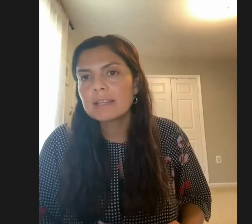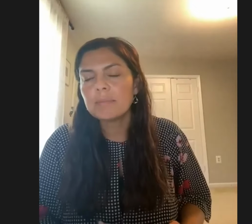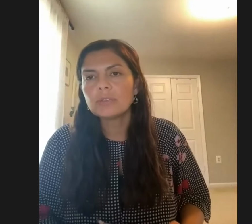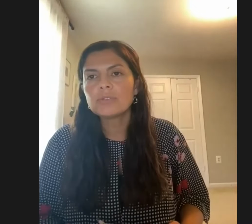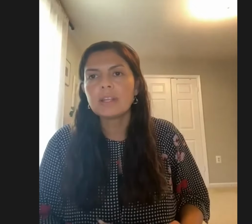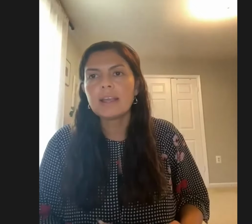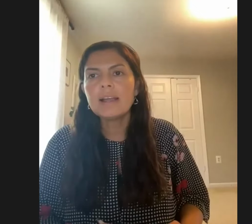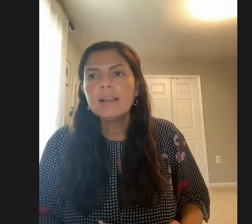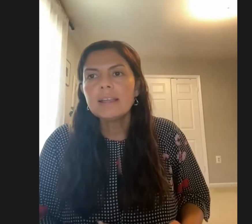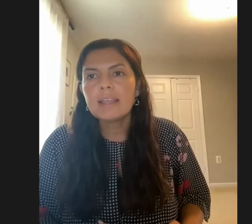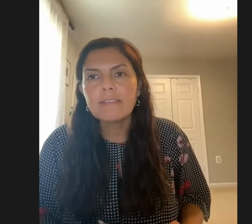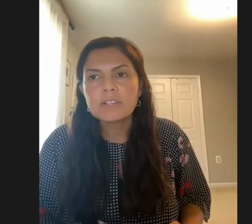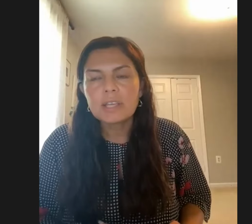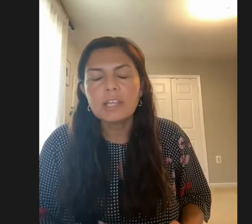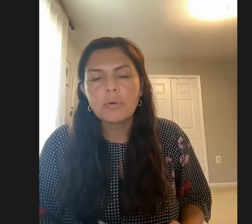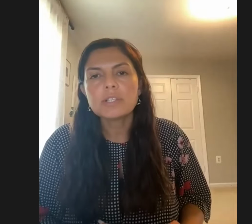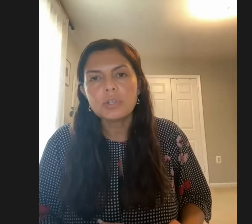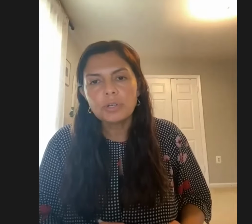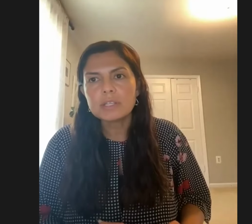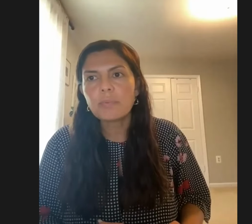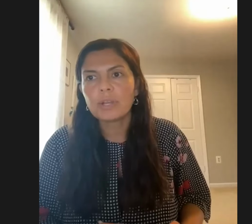the pandemic. And so